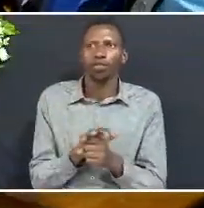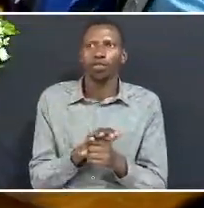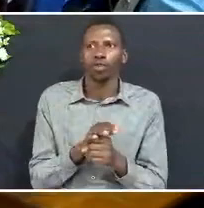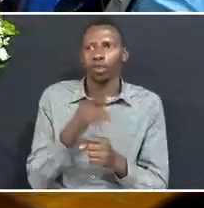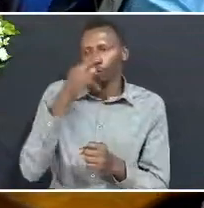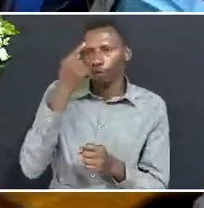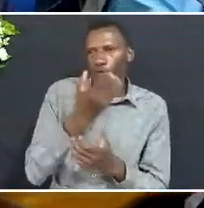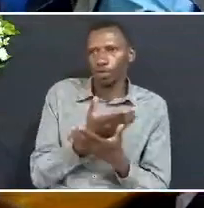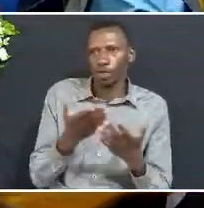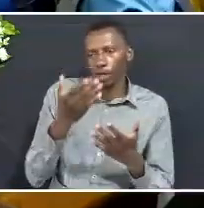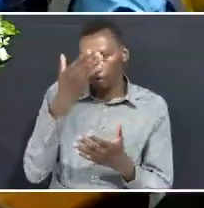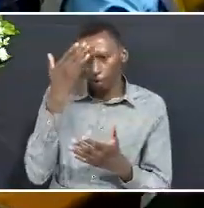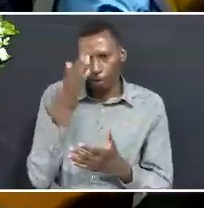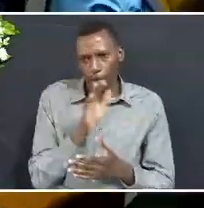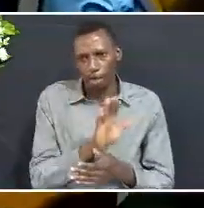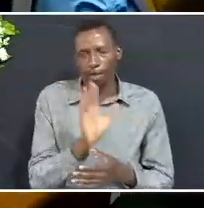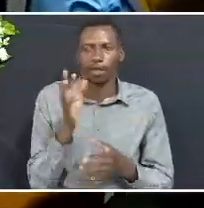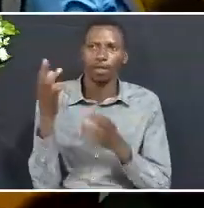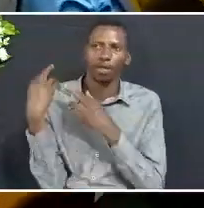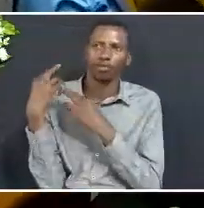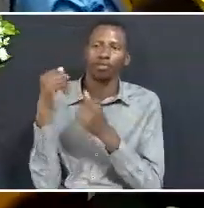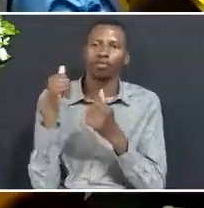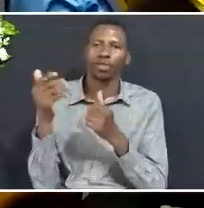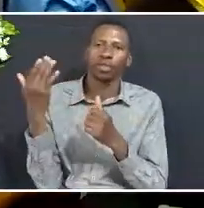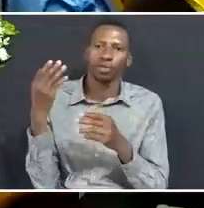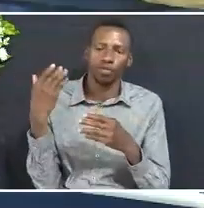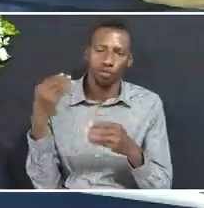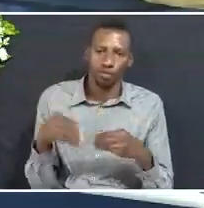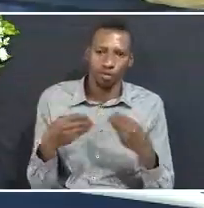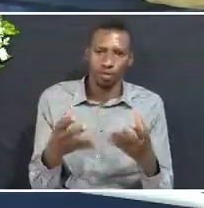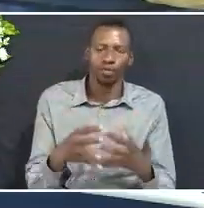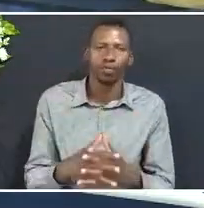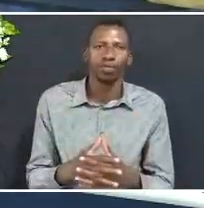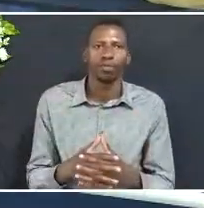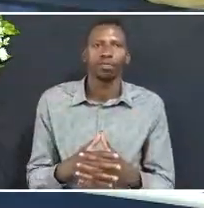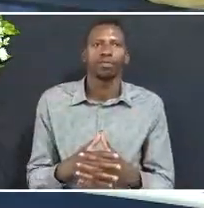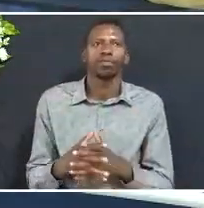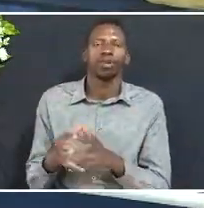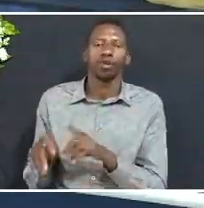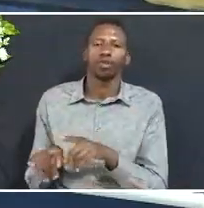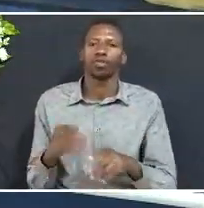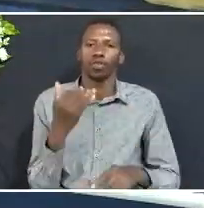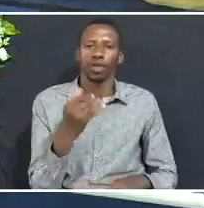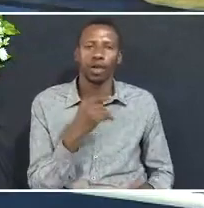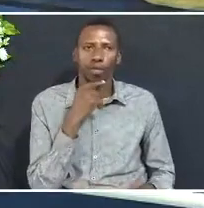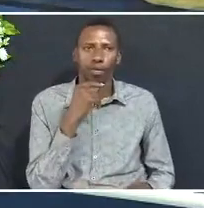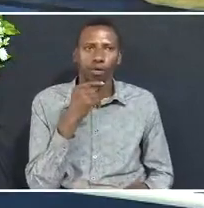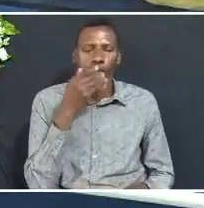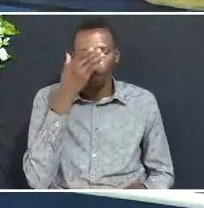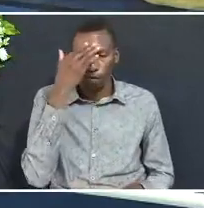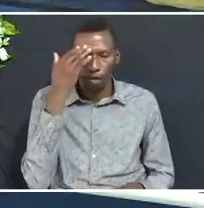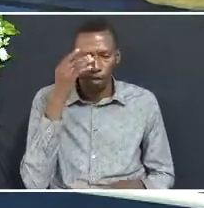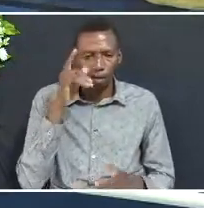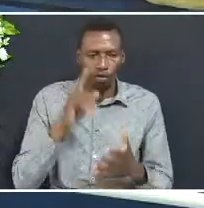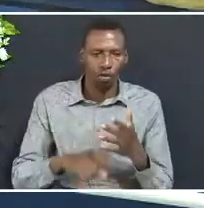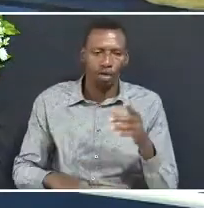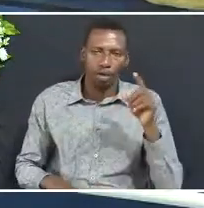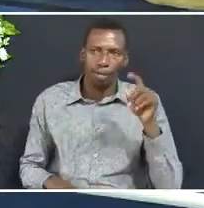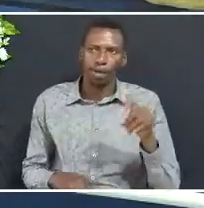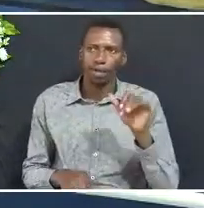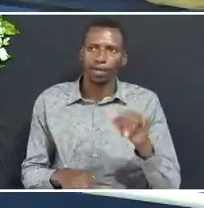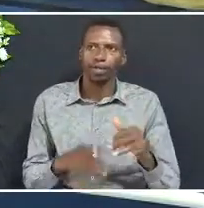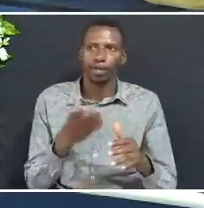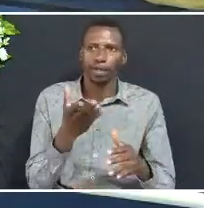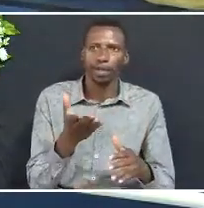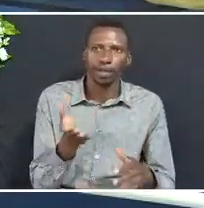they had forgotten the responsibility they were given to do. And the young boy also forgot that he needed to stay right there so that he can even